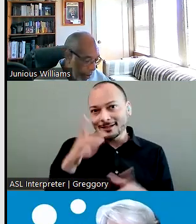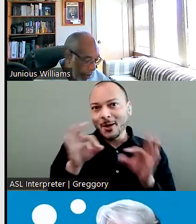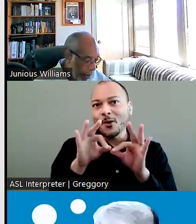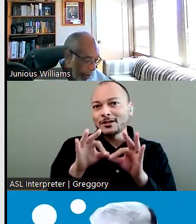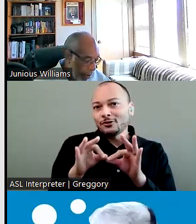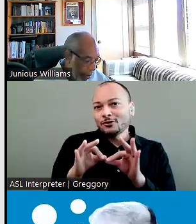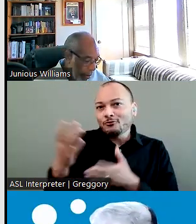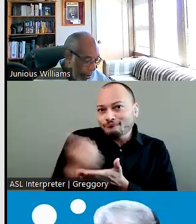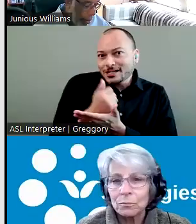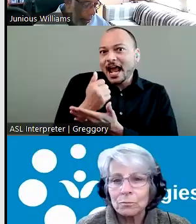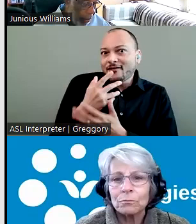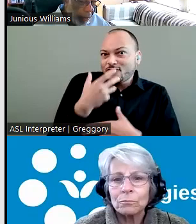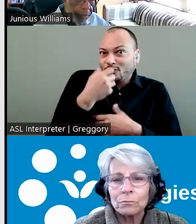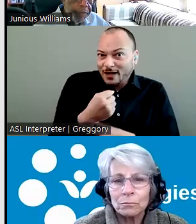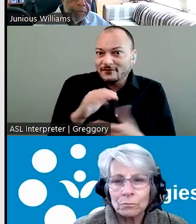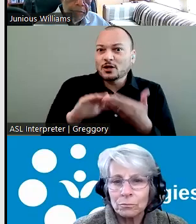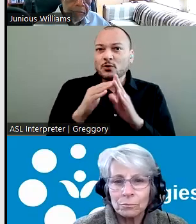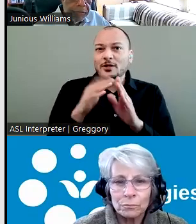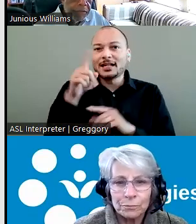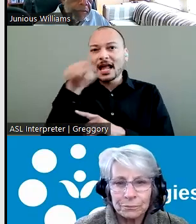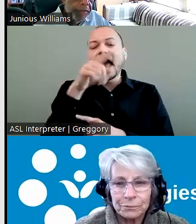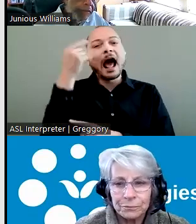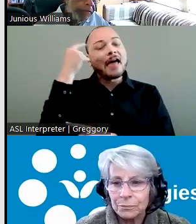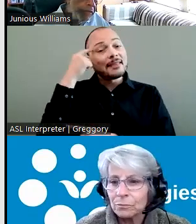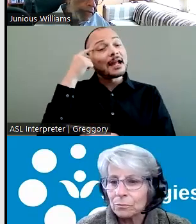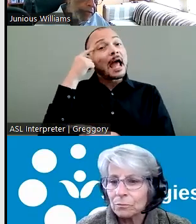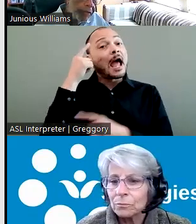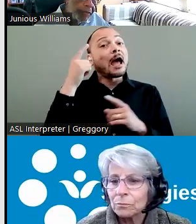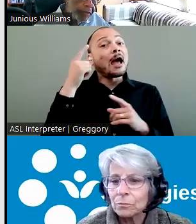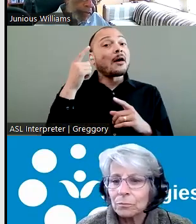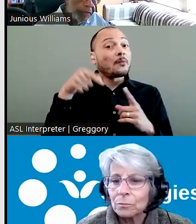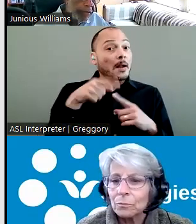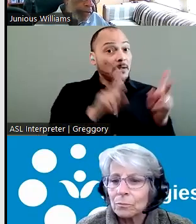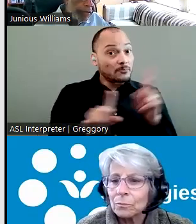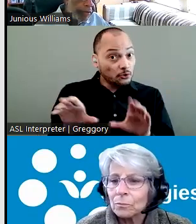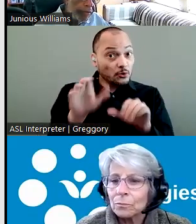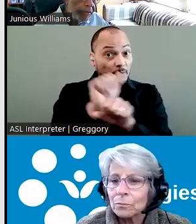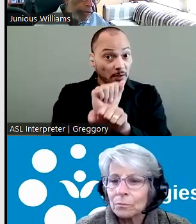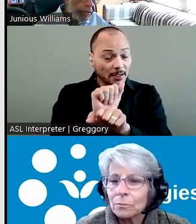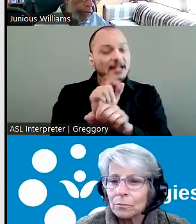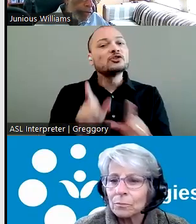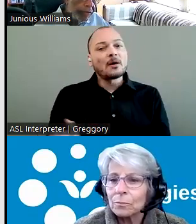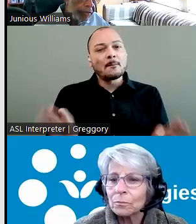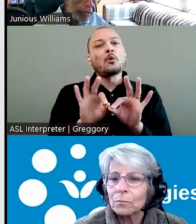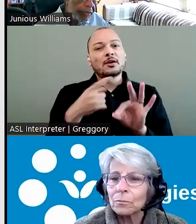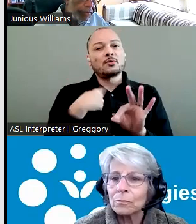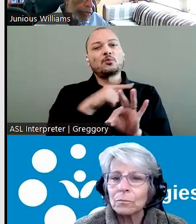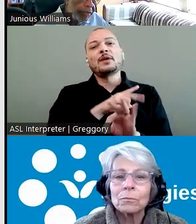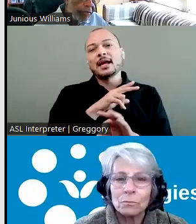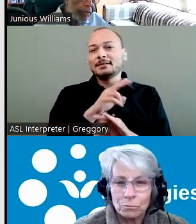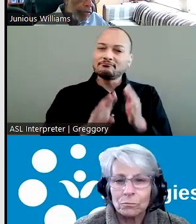gain the trust of the community. And I think as people doing the work, it's important that we actually build